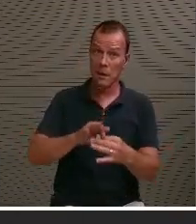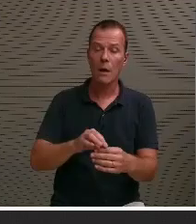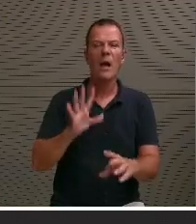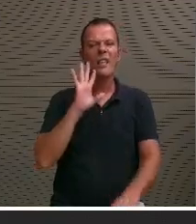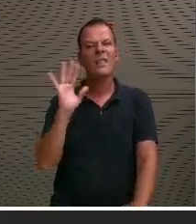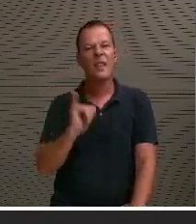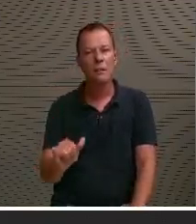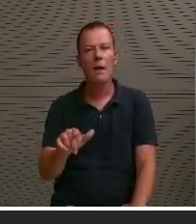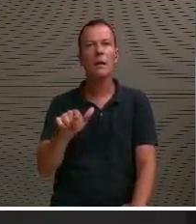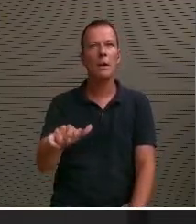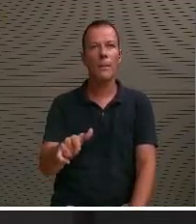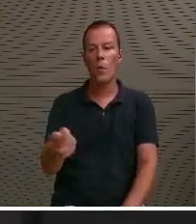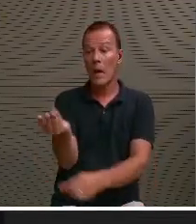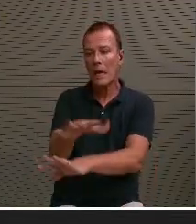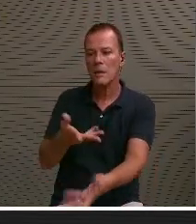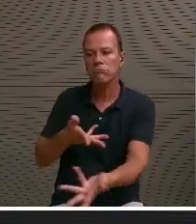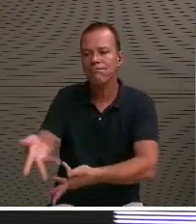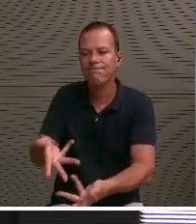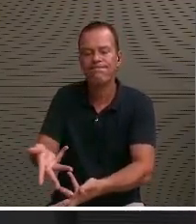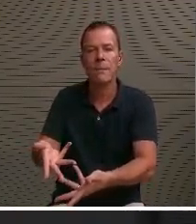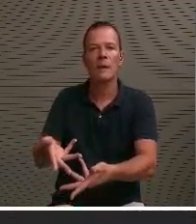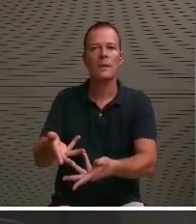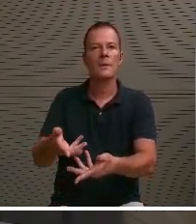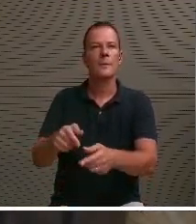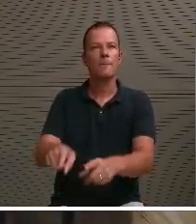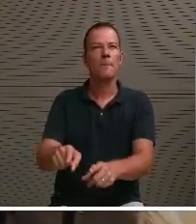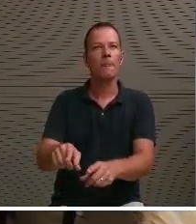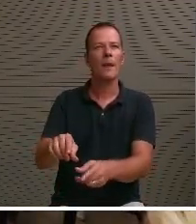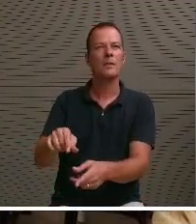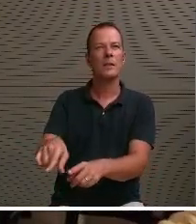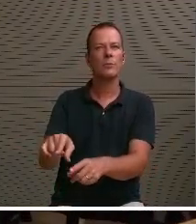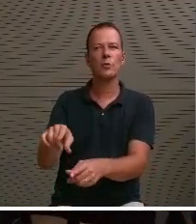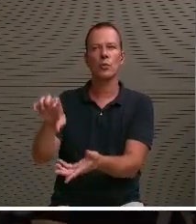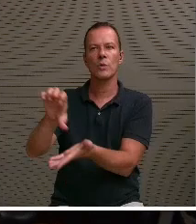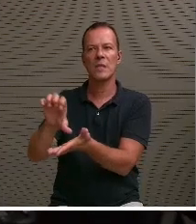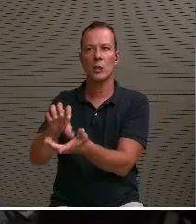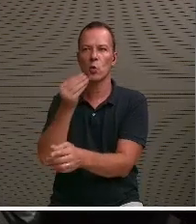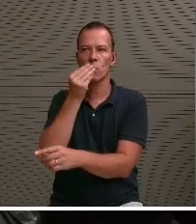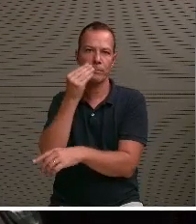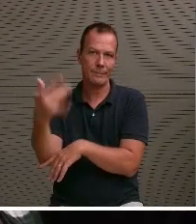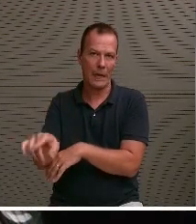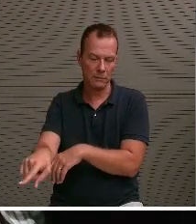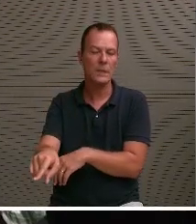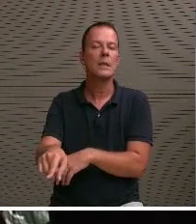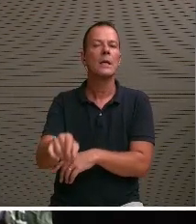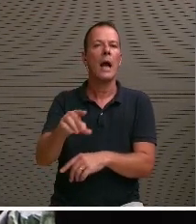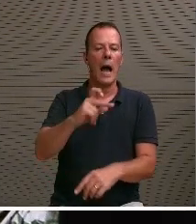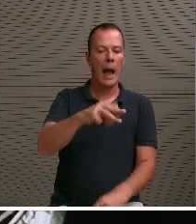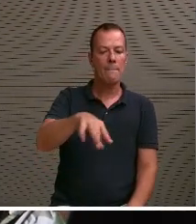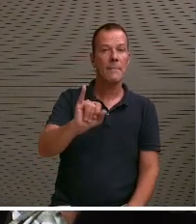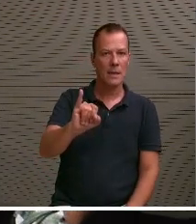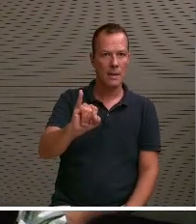these children from the malnutrition center. So, you know NGO AMI, Assistência Médica